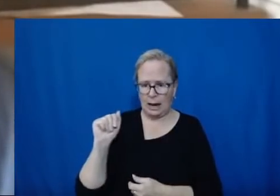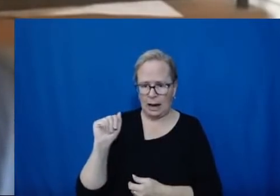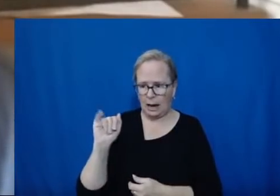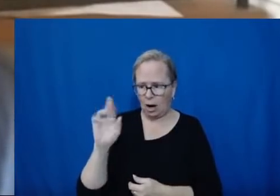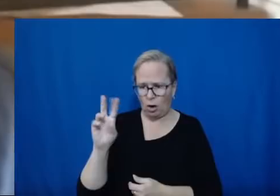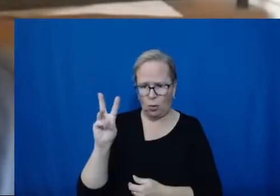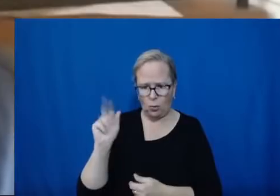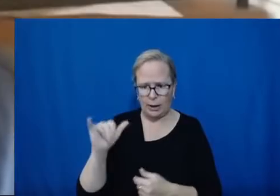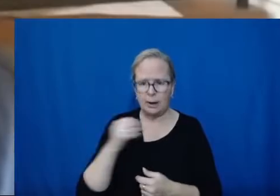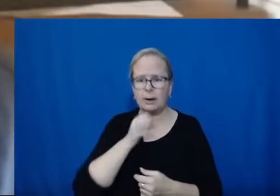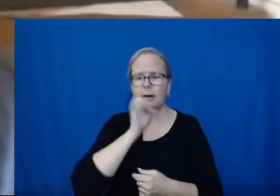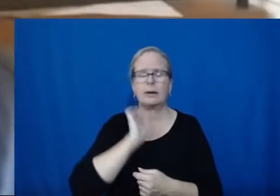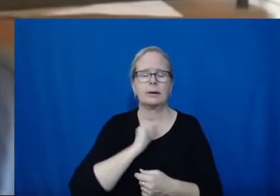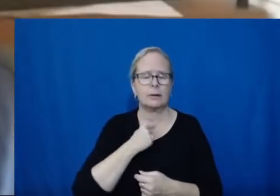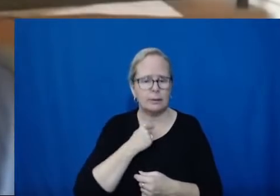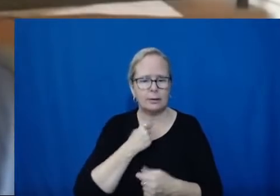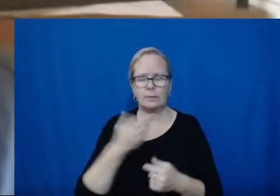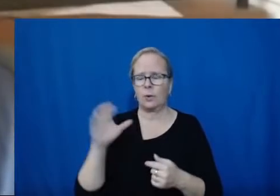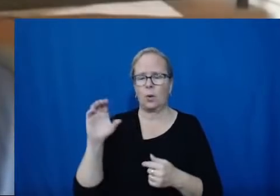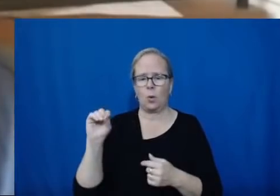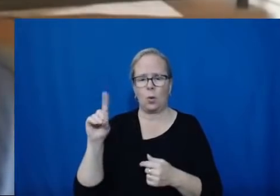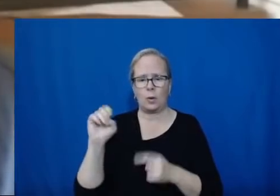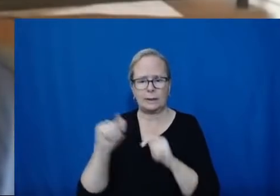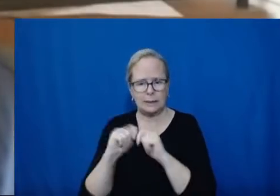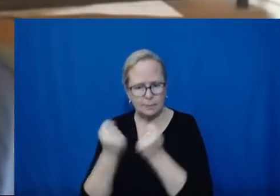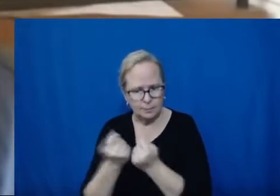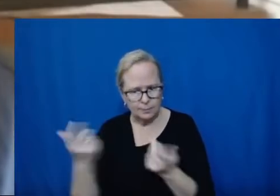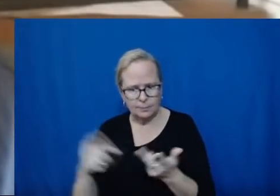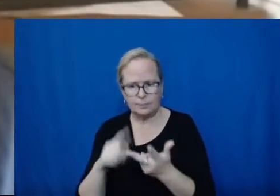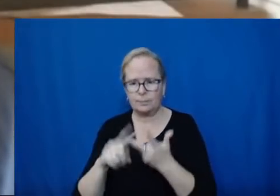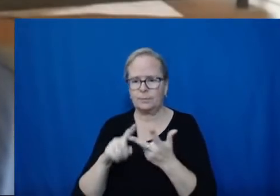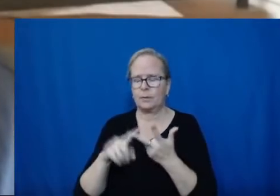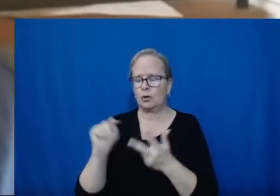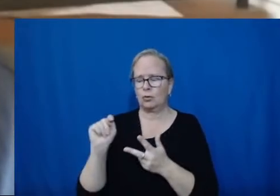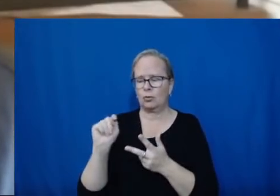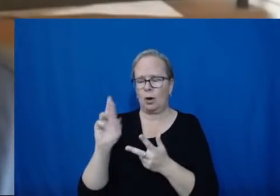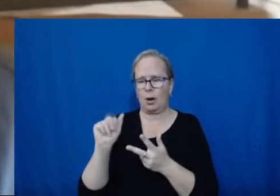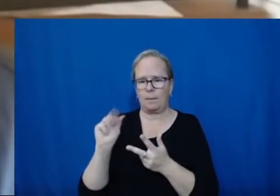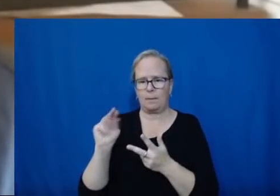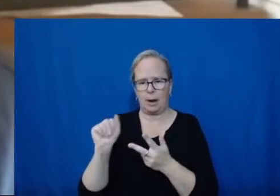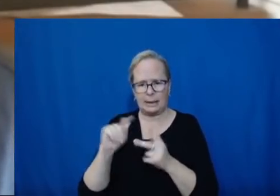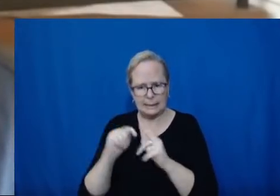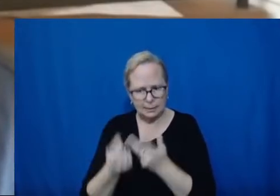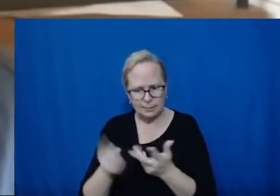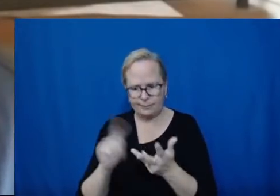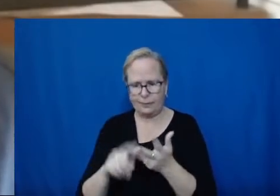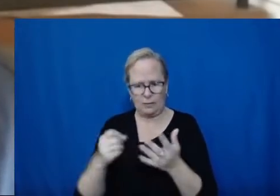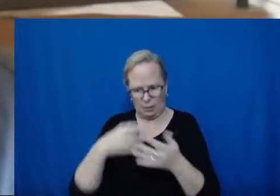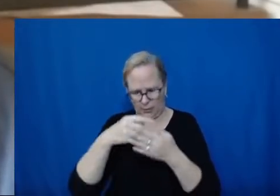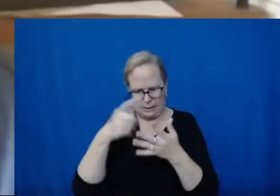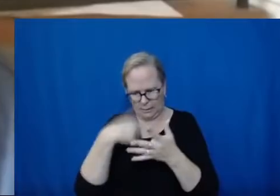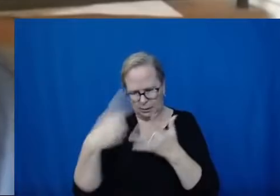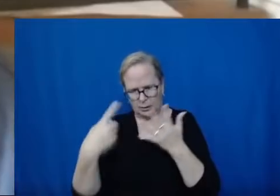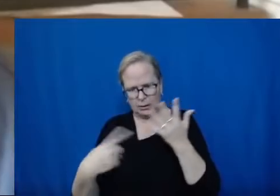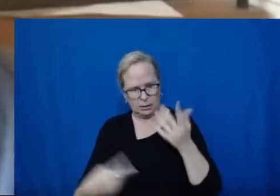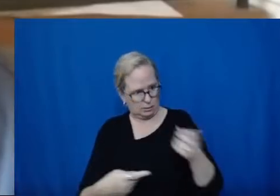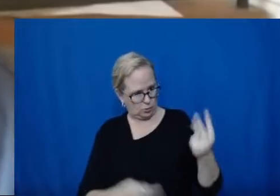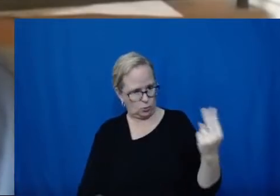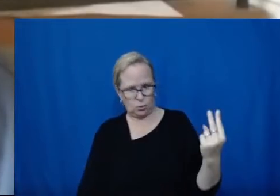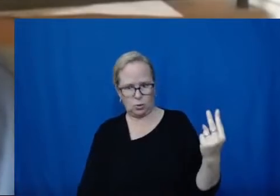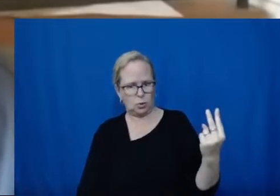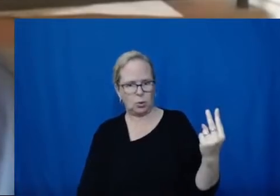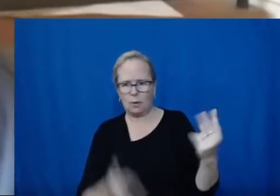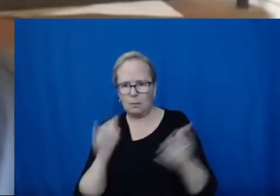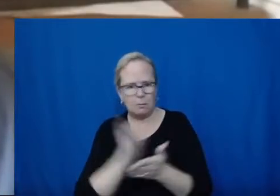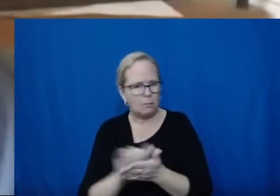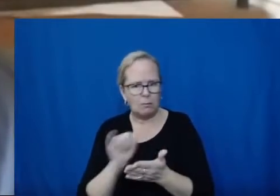respiratory therapist, but they are only available during the week. We have no coverage for weekends or nights, which lead to nurses becoming the